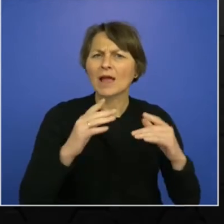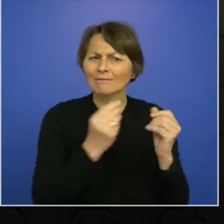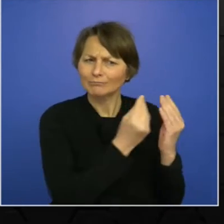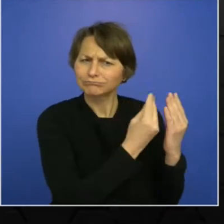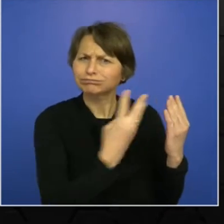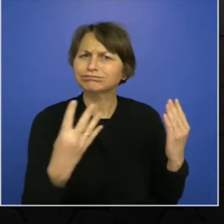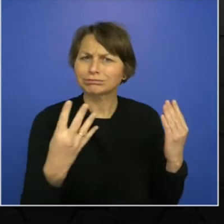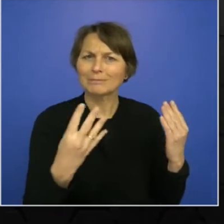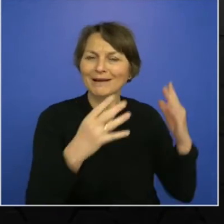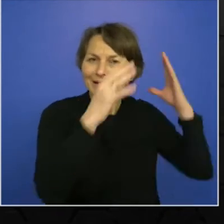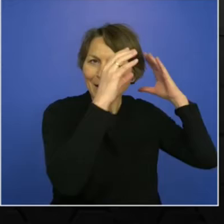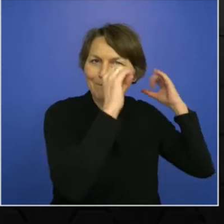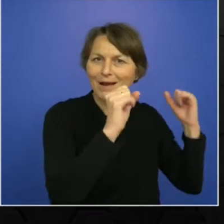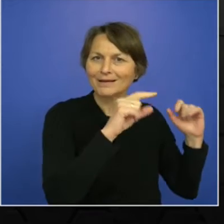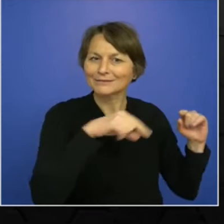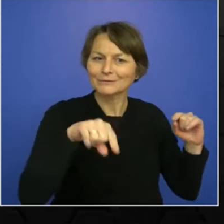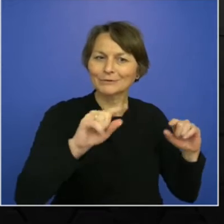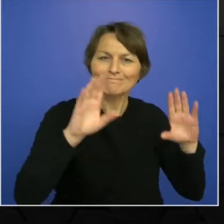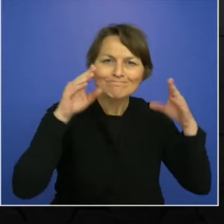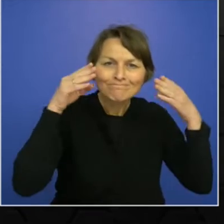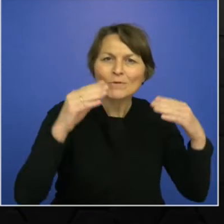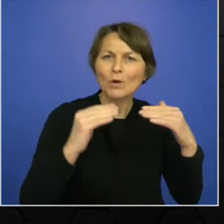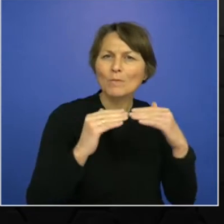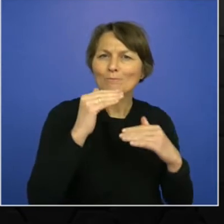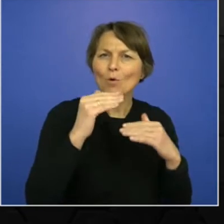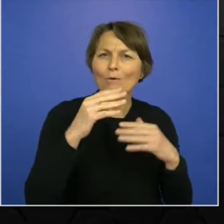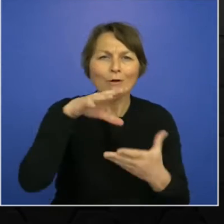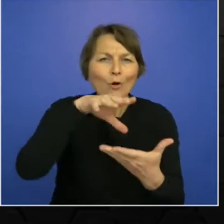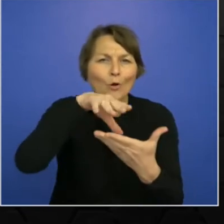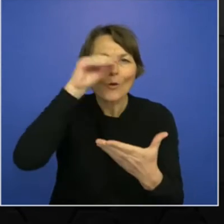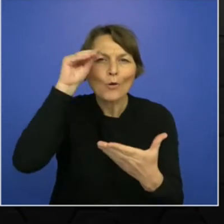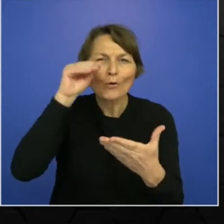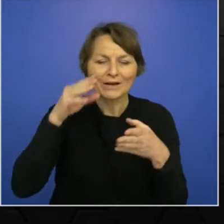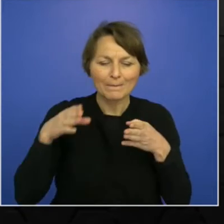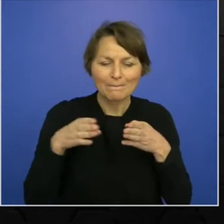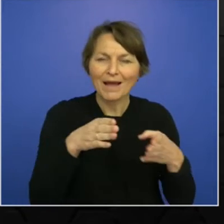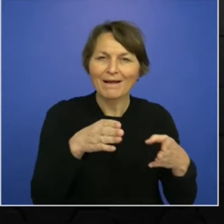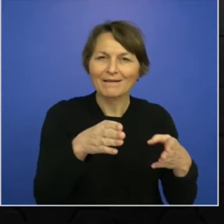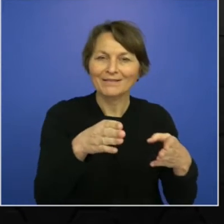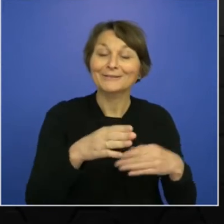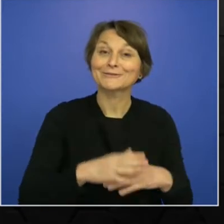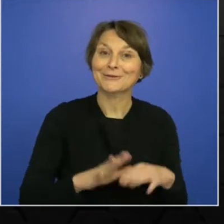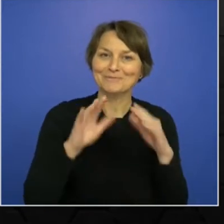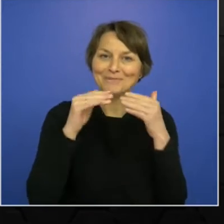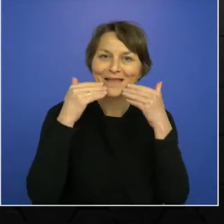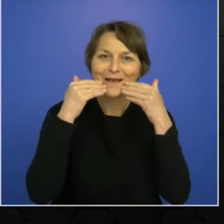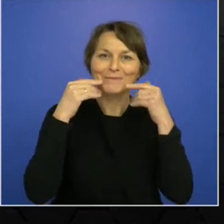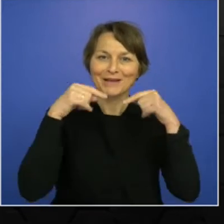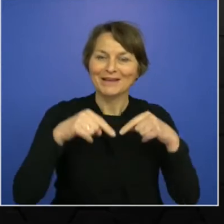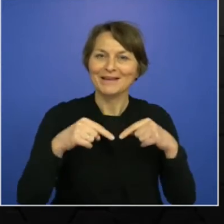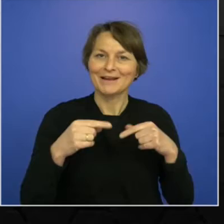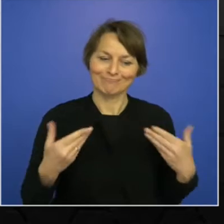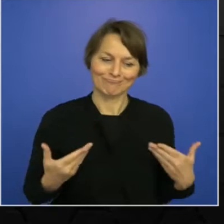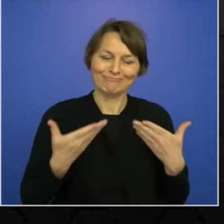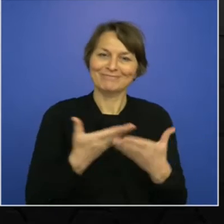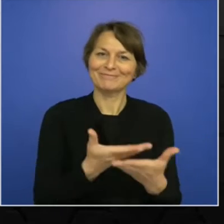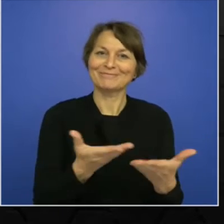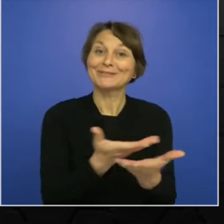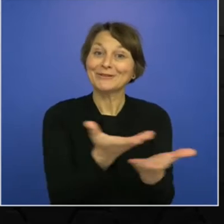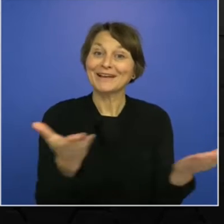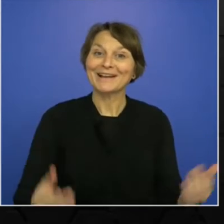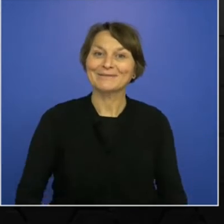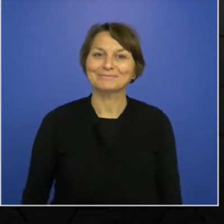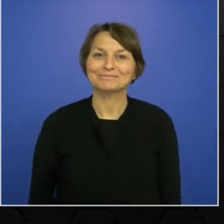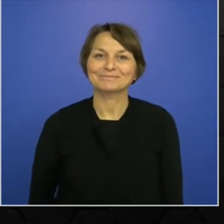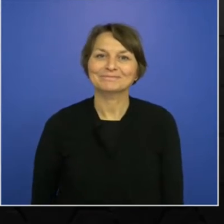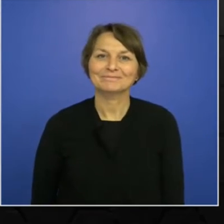on Mhm. creating a learning path about the Azure Health Bot. So I'm really happy to present it here today. Oh, Cool.